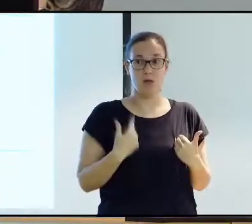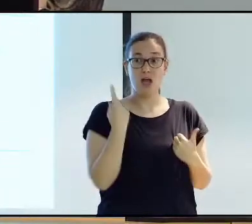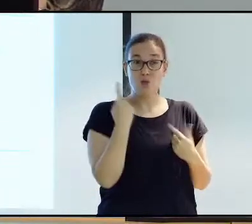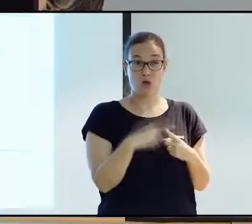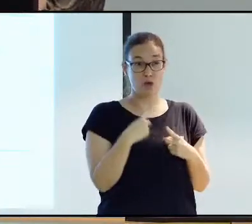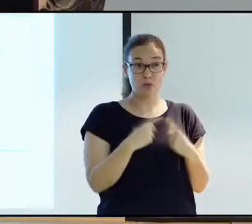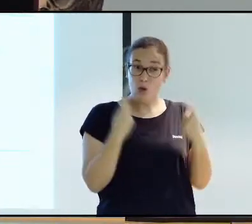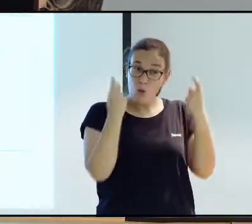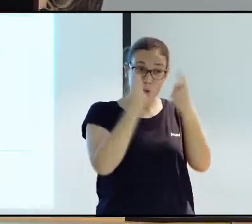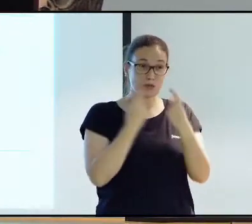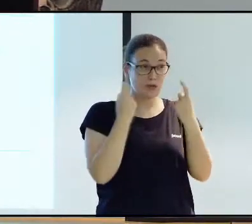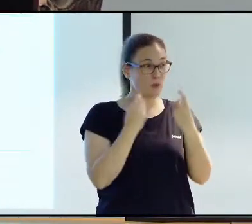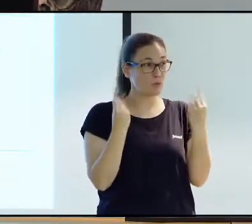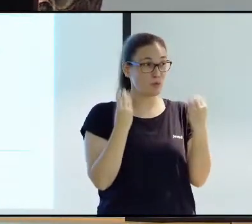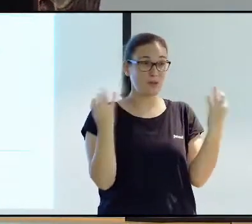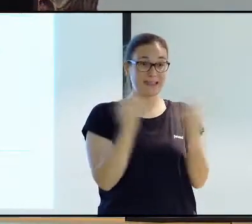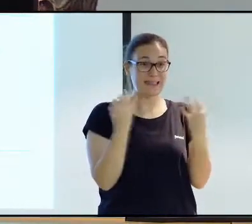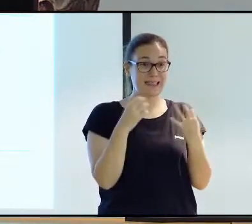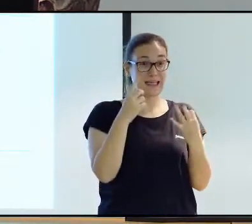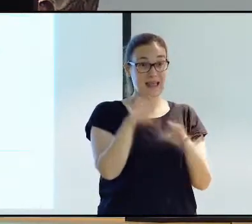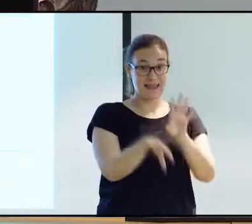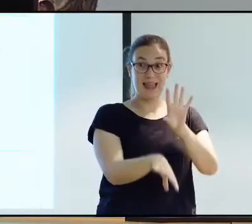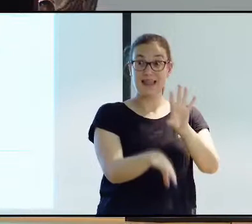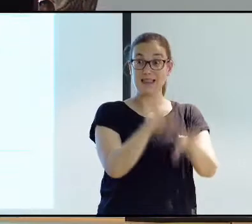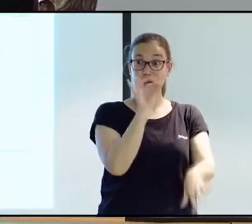I represent myself. I know